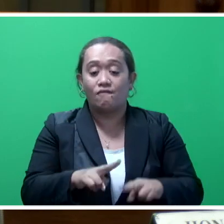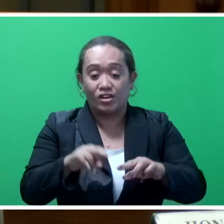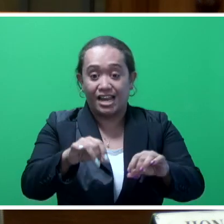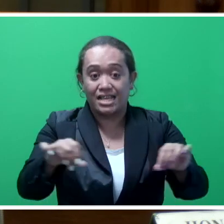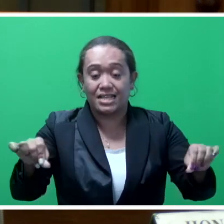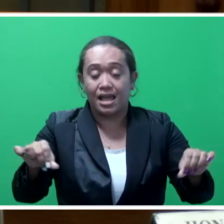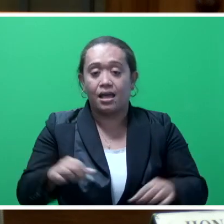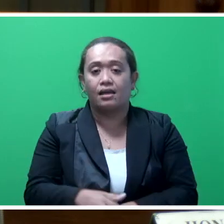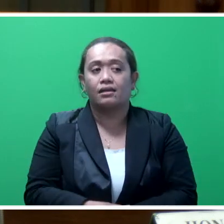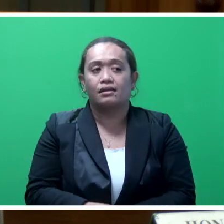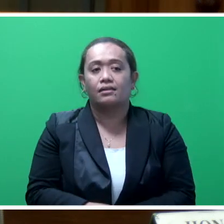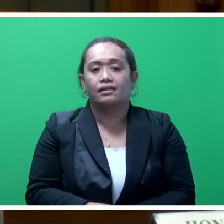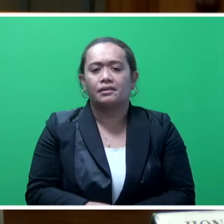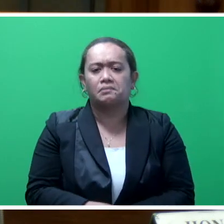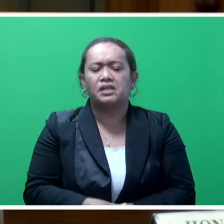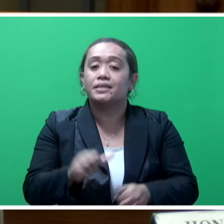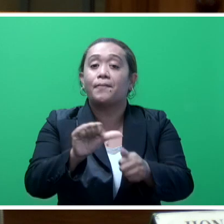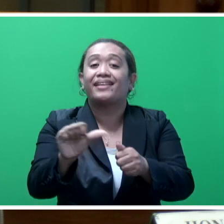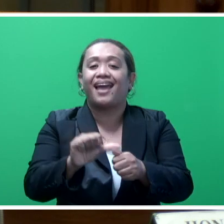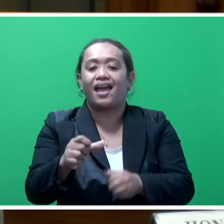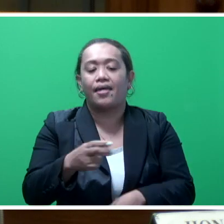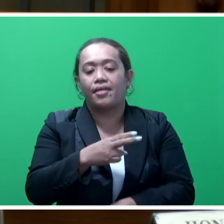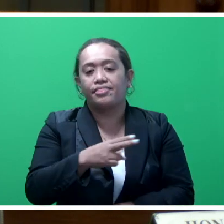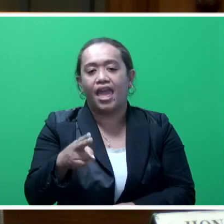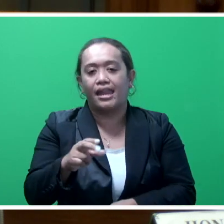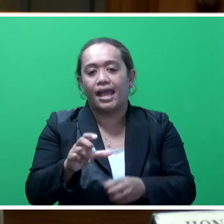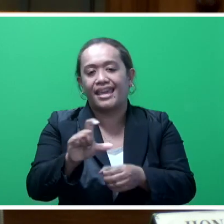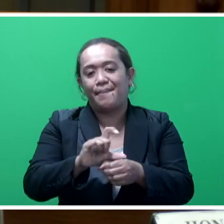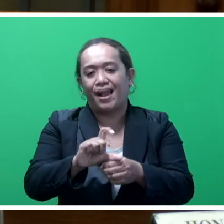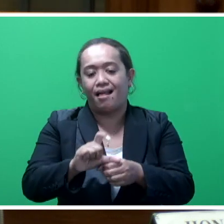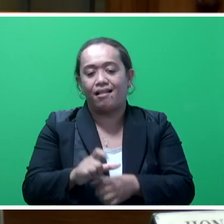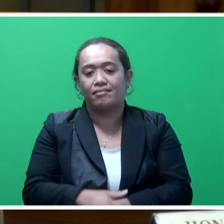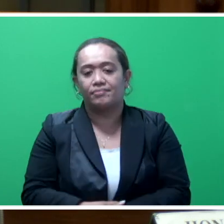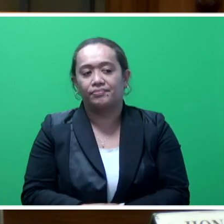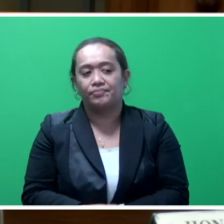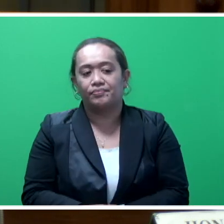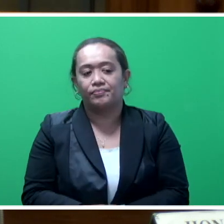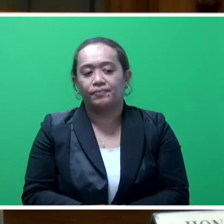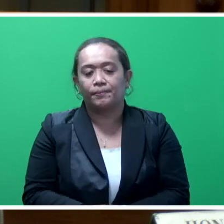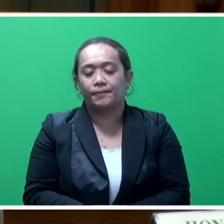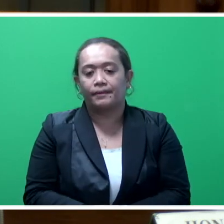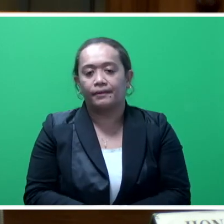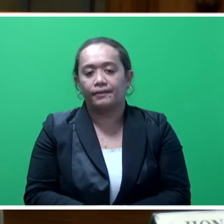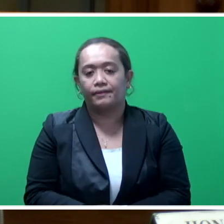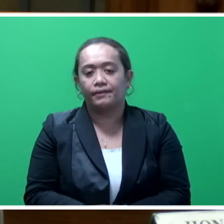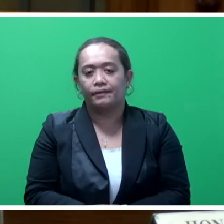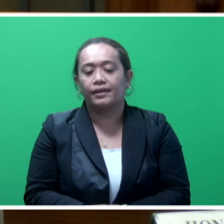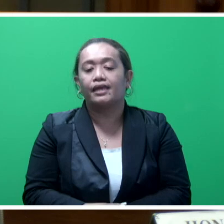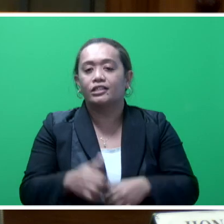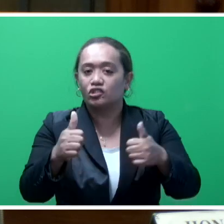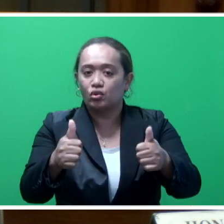has resulted in much better yield in the Dalo farms, Mr. Speaker said. And they are in fact